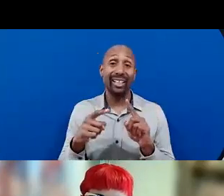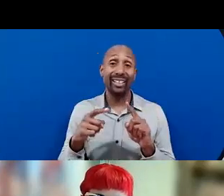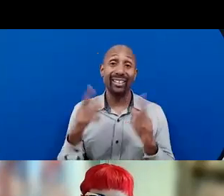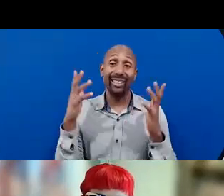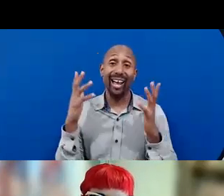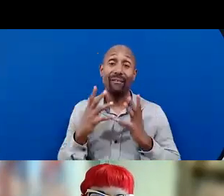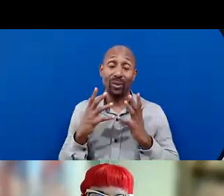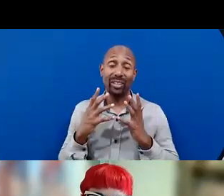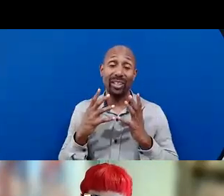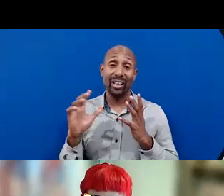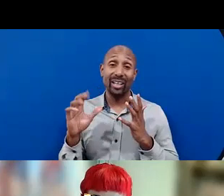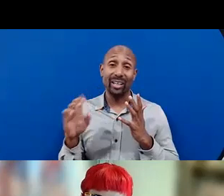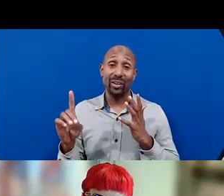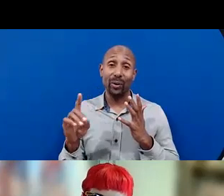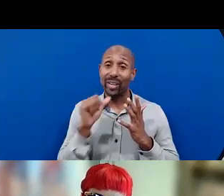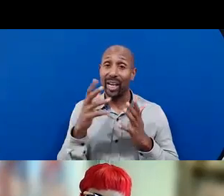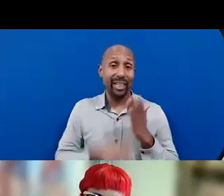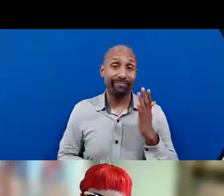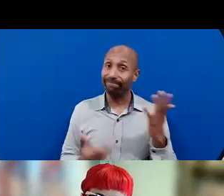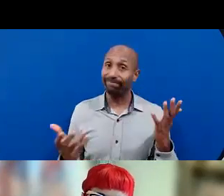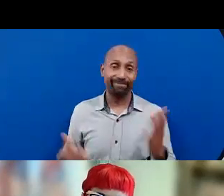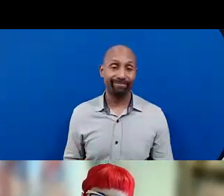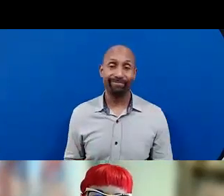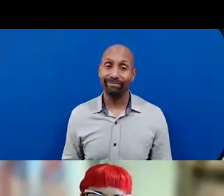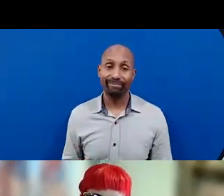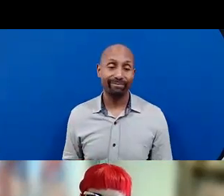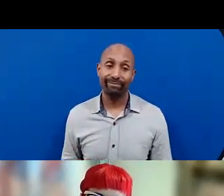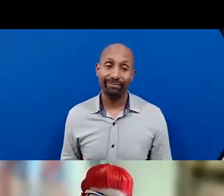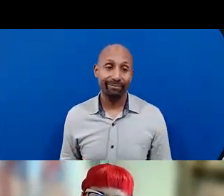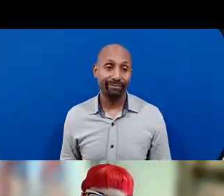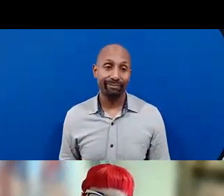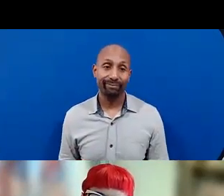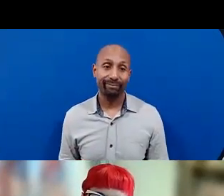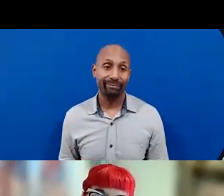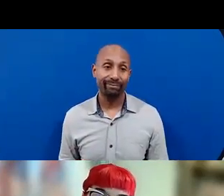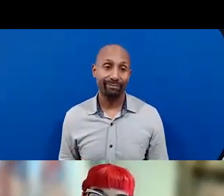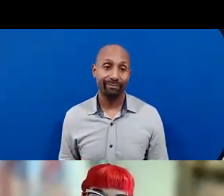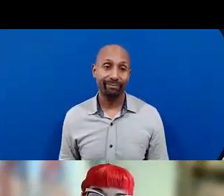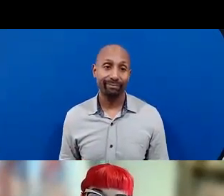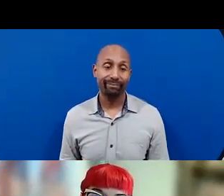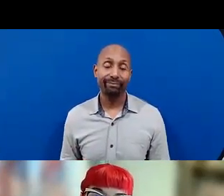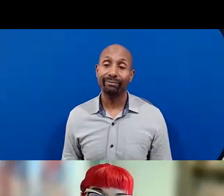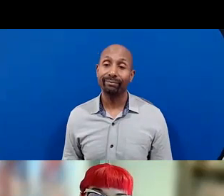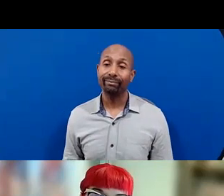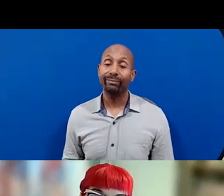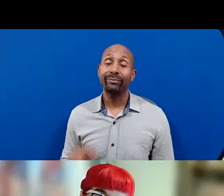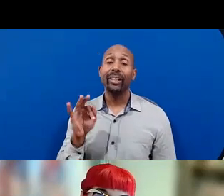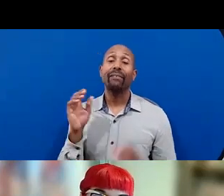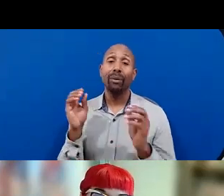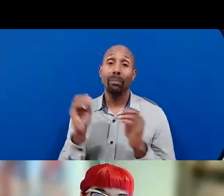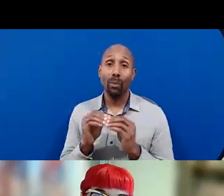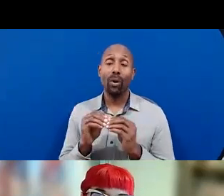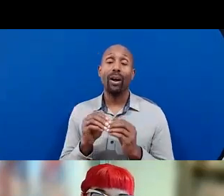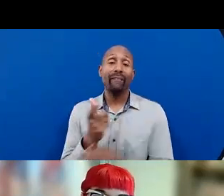and it's more likely to go away. Well, one, the more we can globally